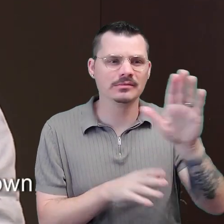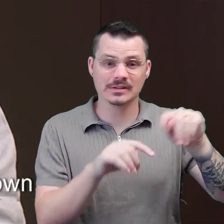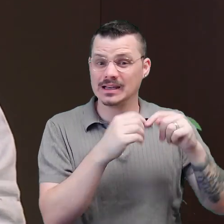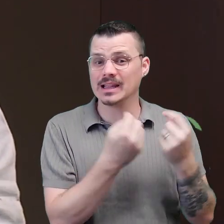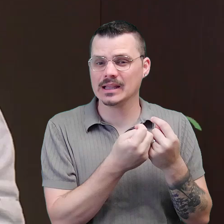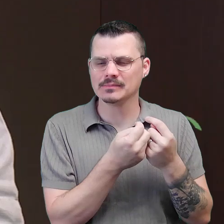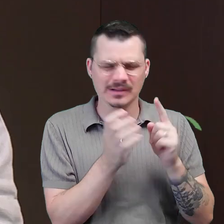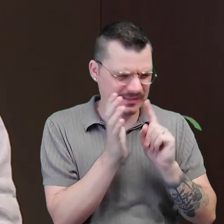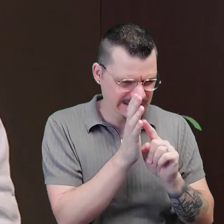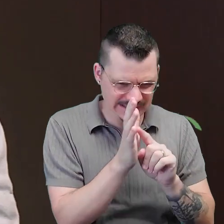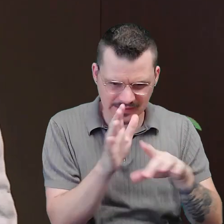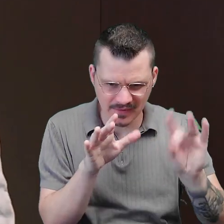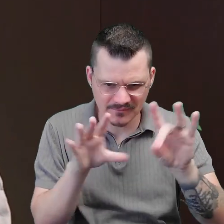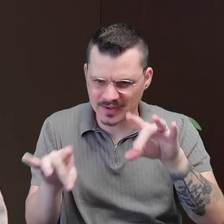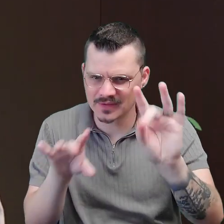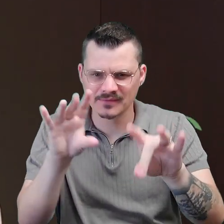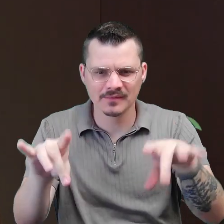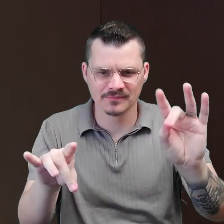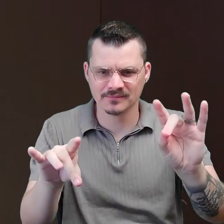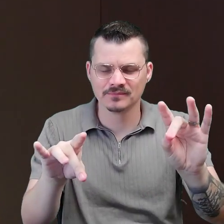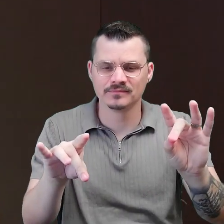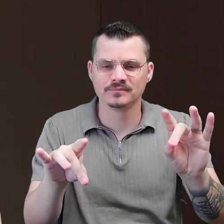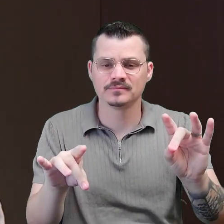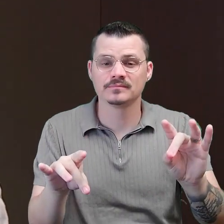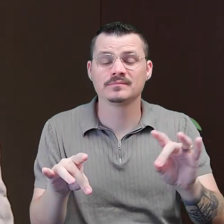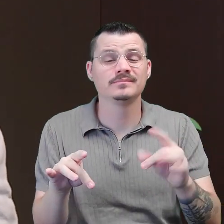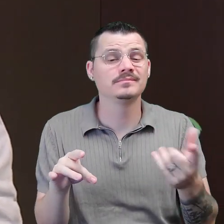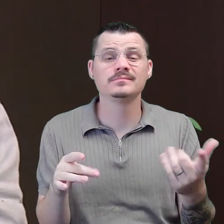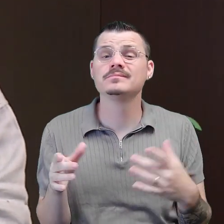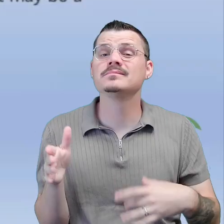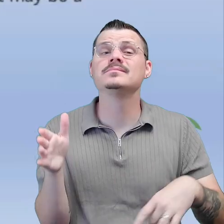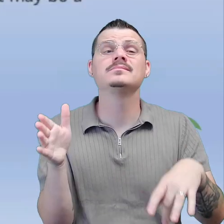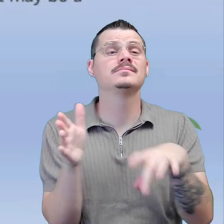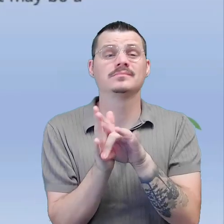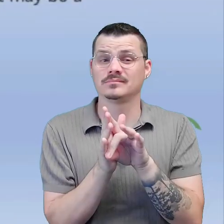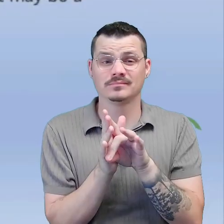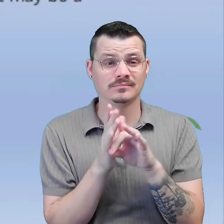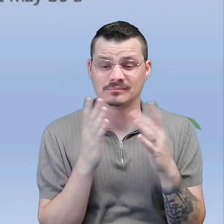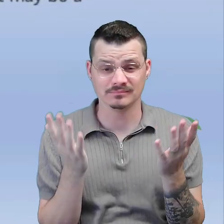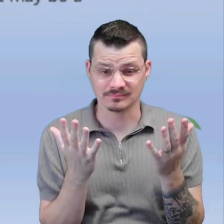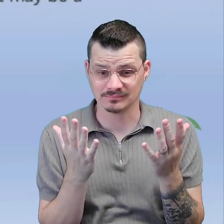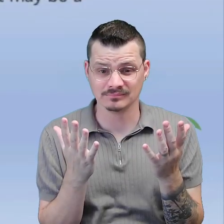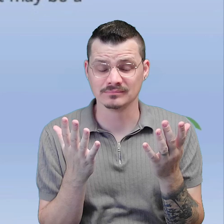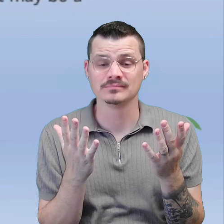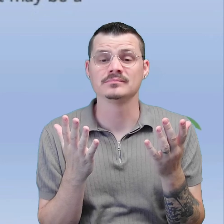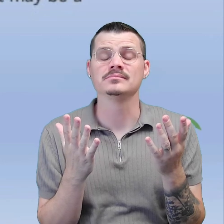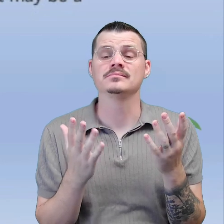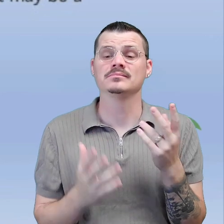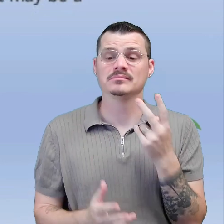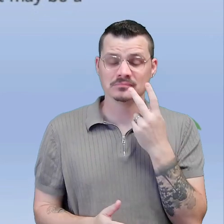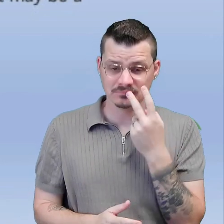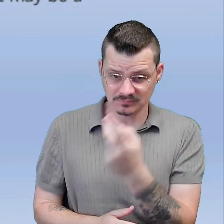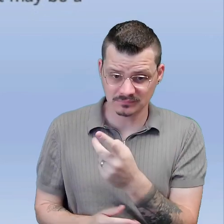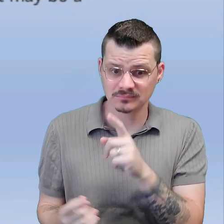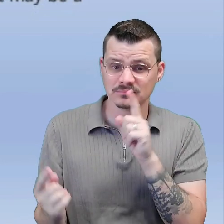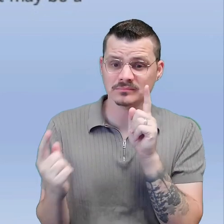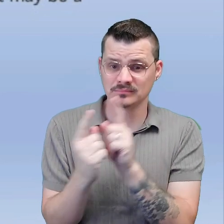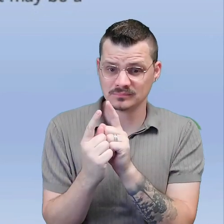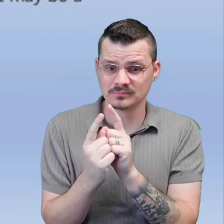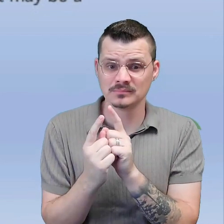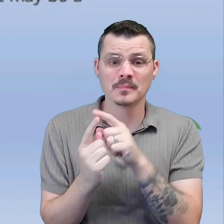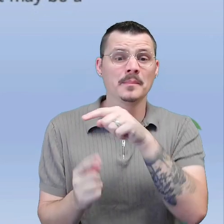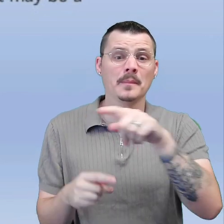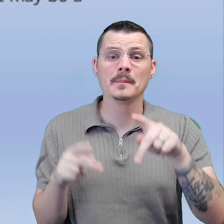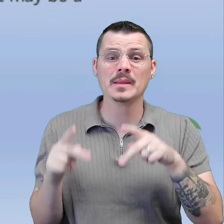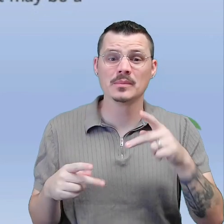them down, and what they discovered was that when they found them, the people